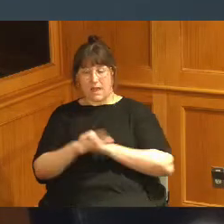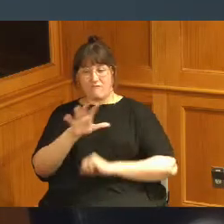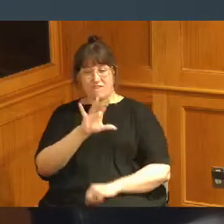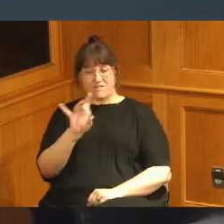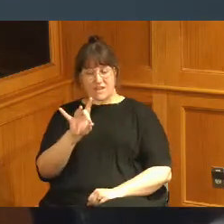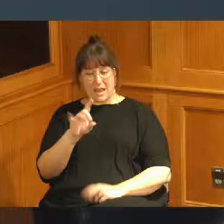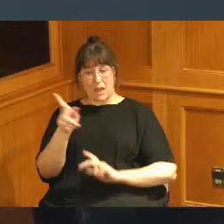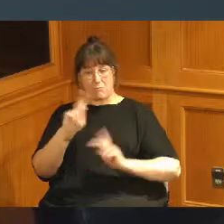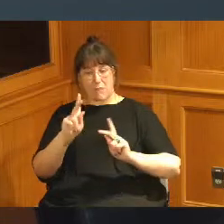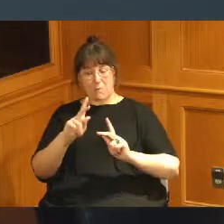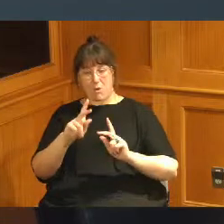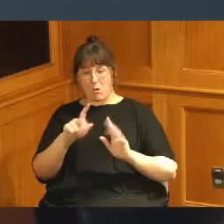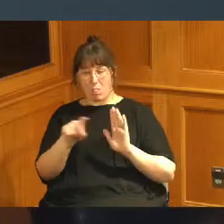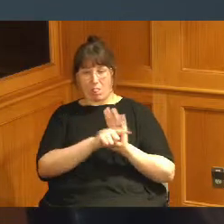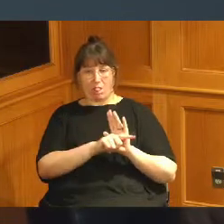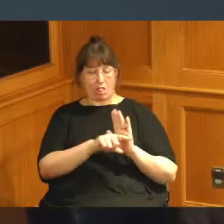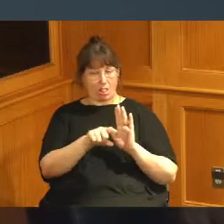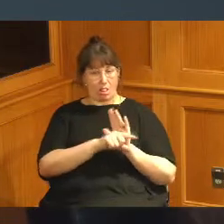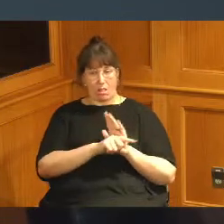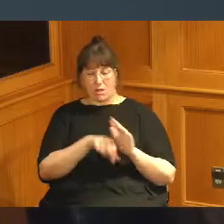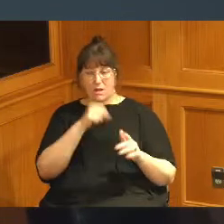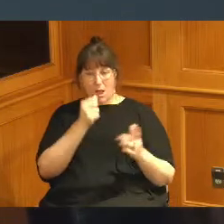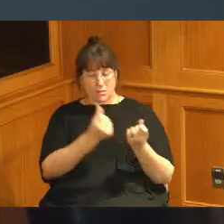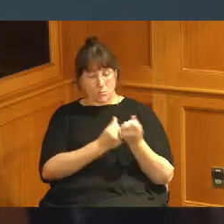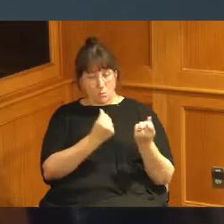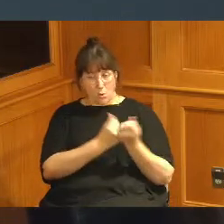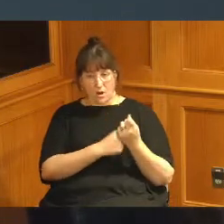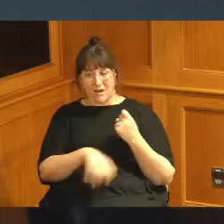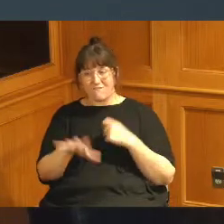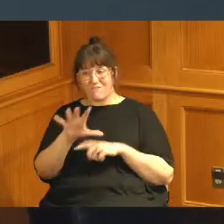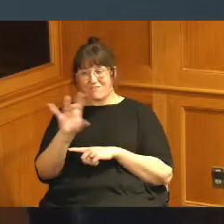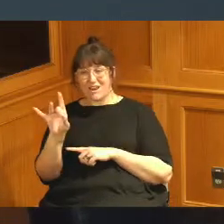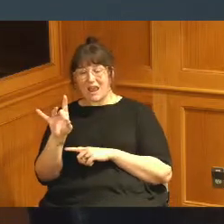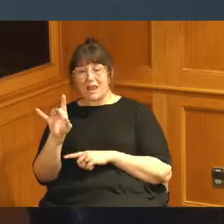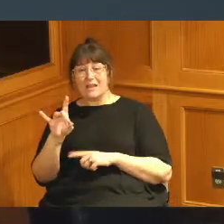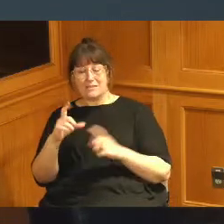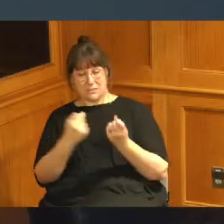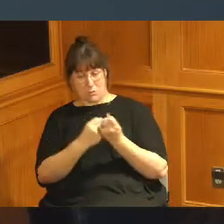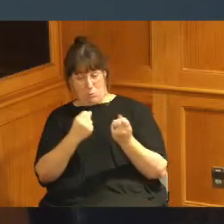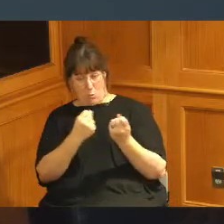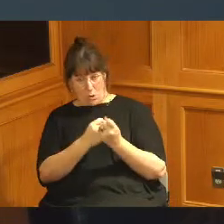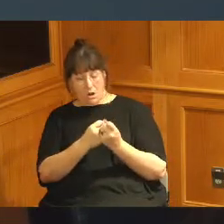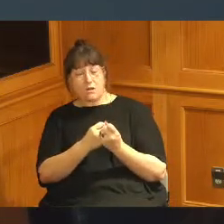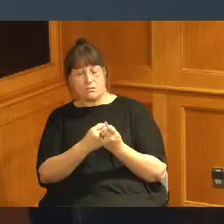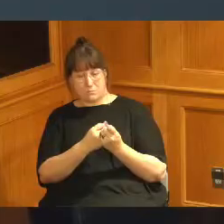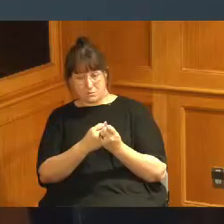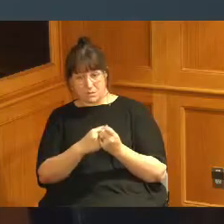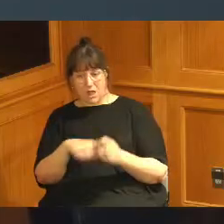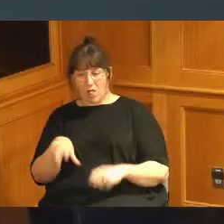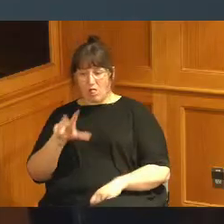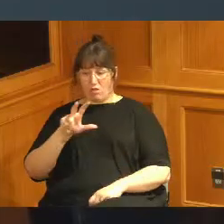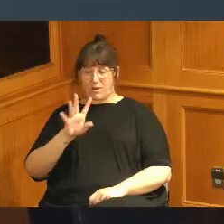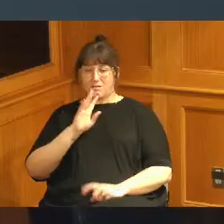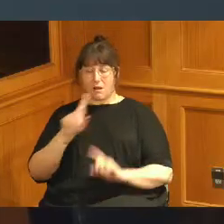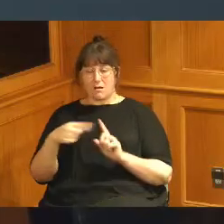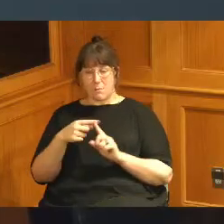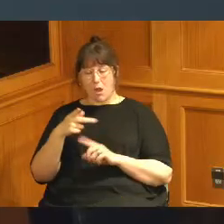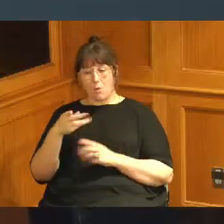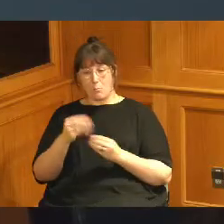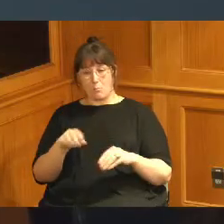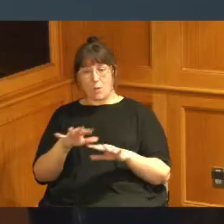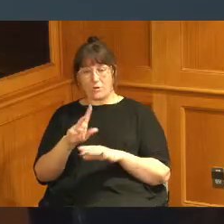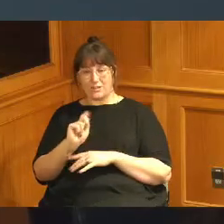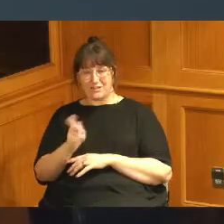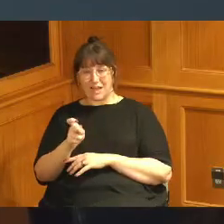that were against, 38 for the lease, 3 talked about property tax rollback, and